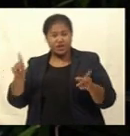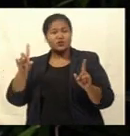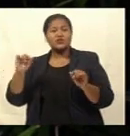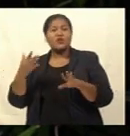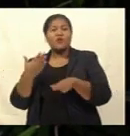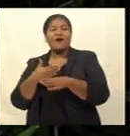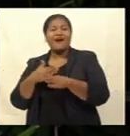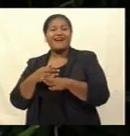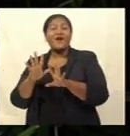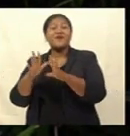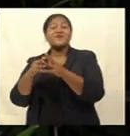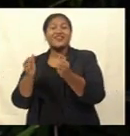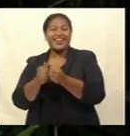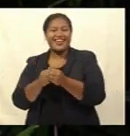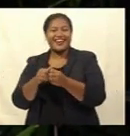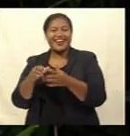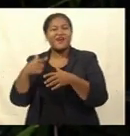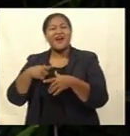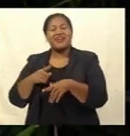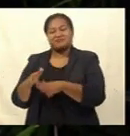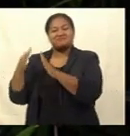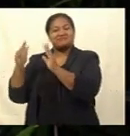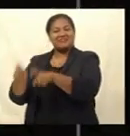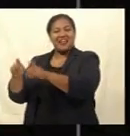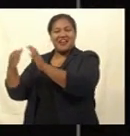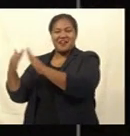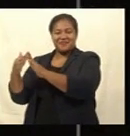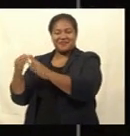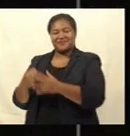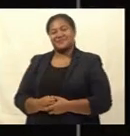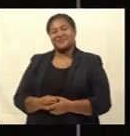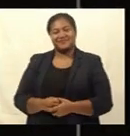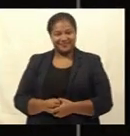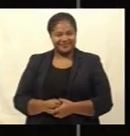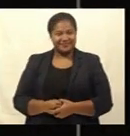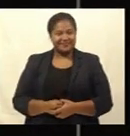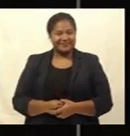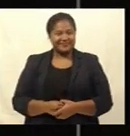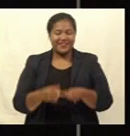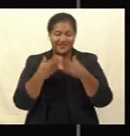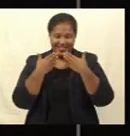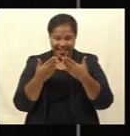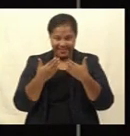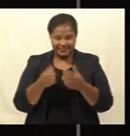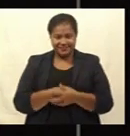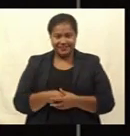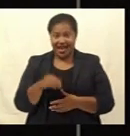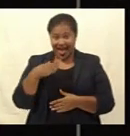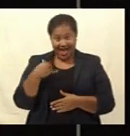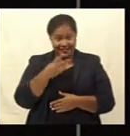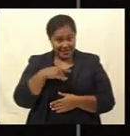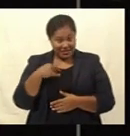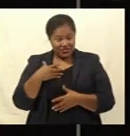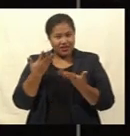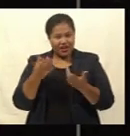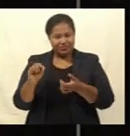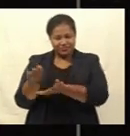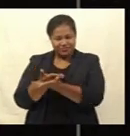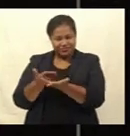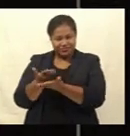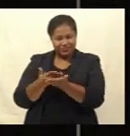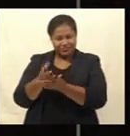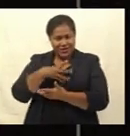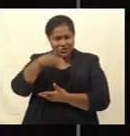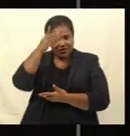on the weekend by staying home. Edwin. Vinaka Aquila, the Health Ministry is now in talks with the